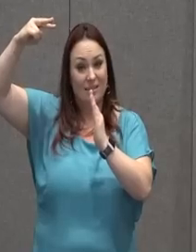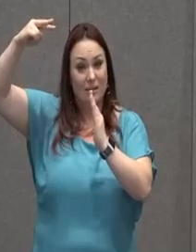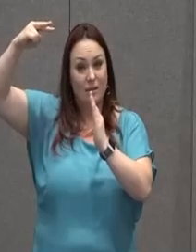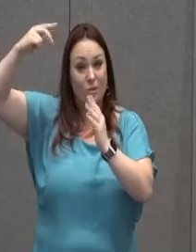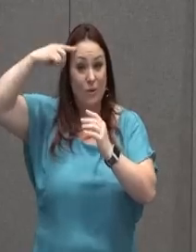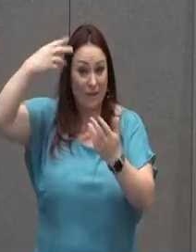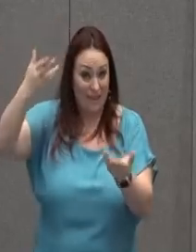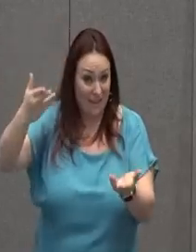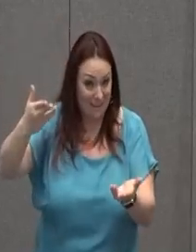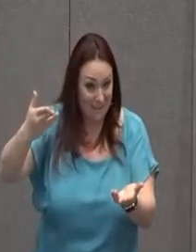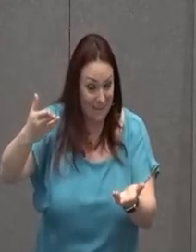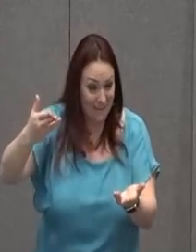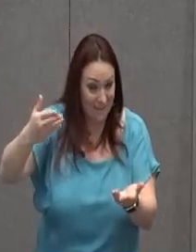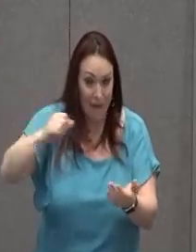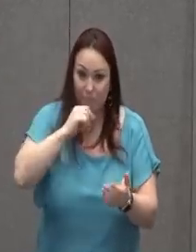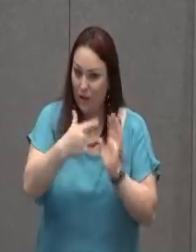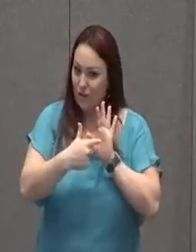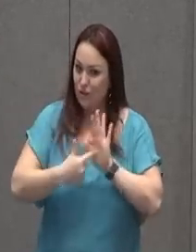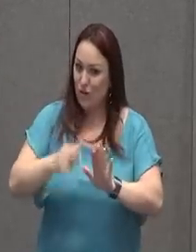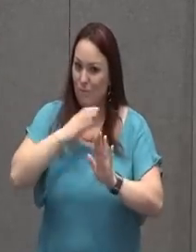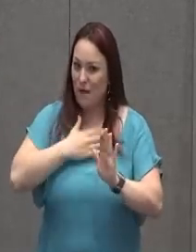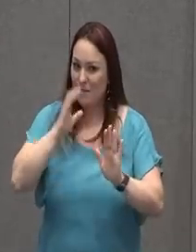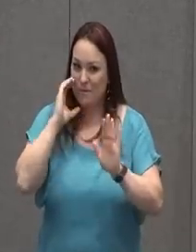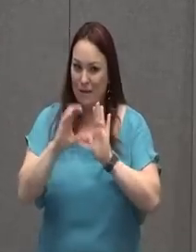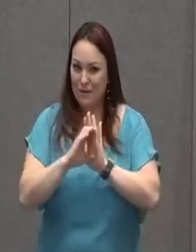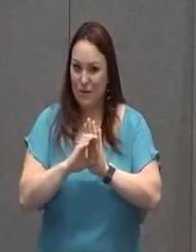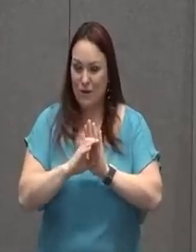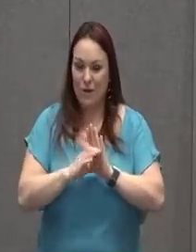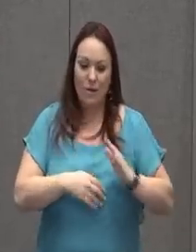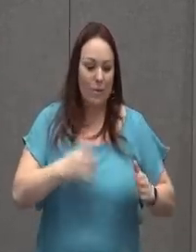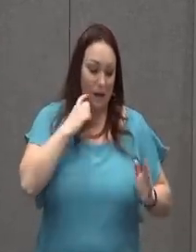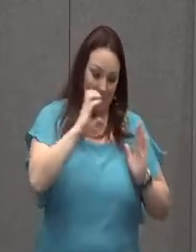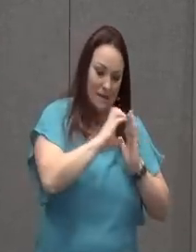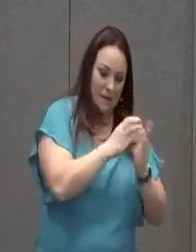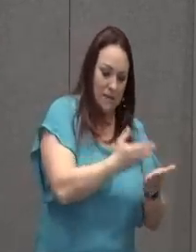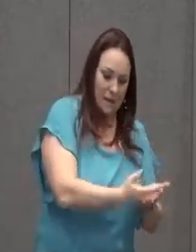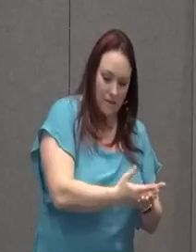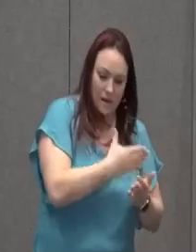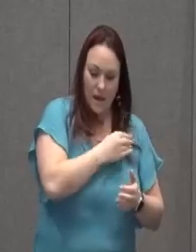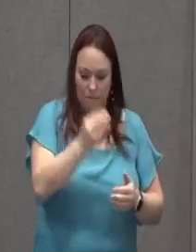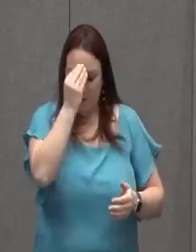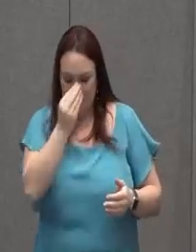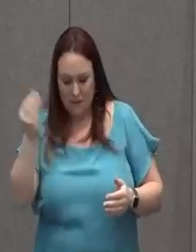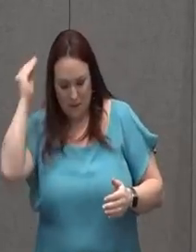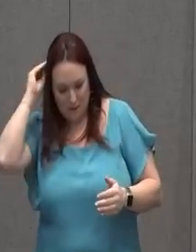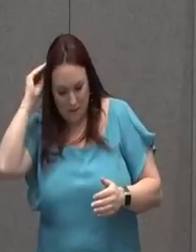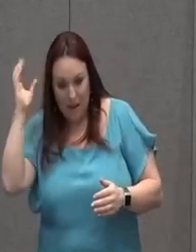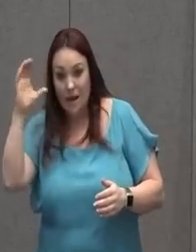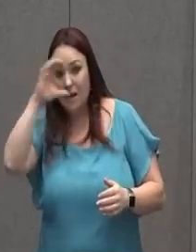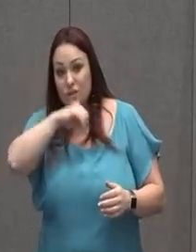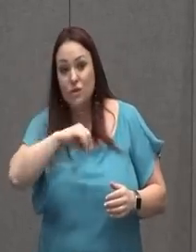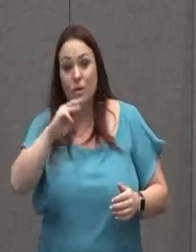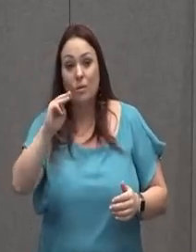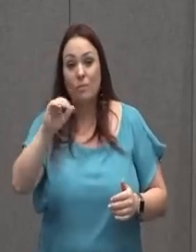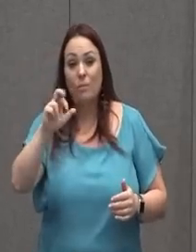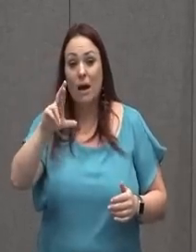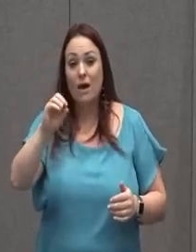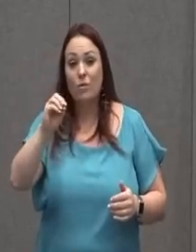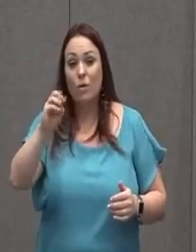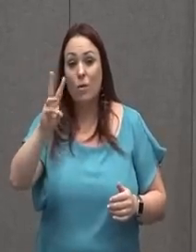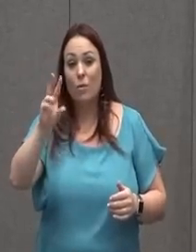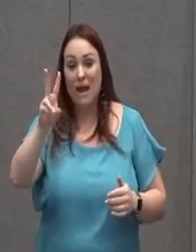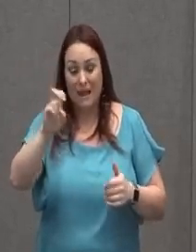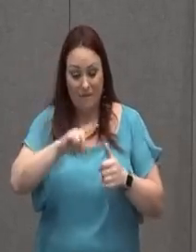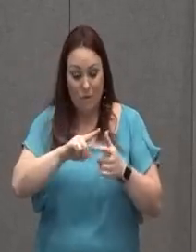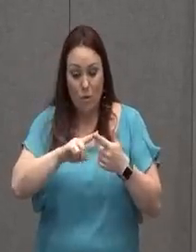What do you think? I'm not gonna show you Well, when I take my text evidence plus my schema, I inference that it's a microwave or an oven